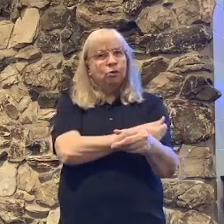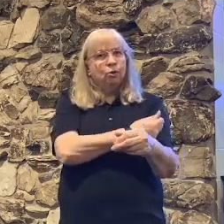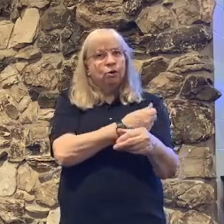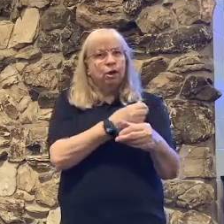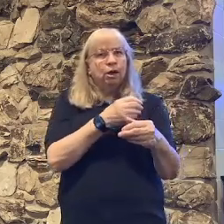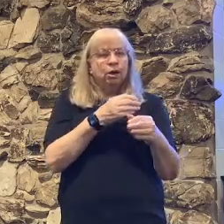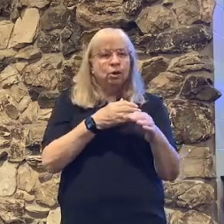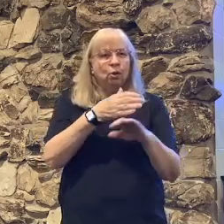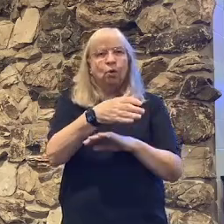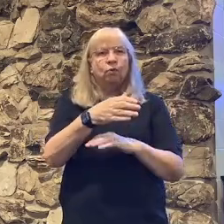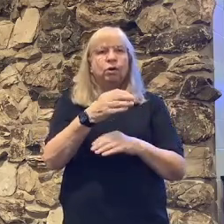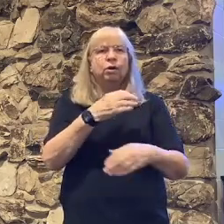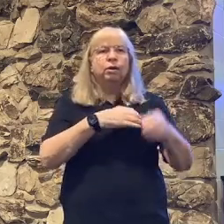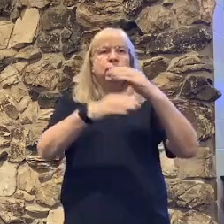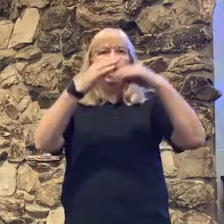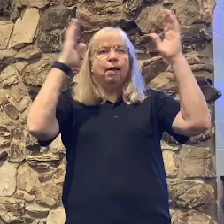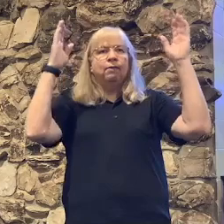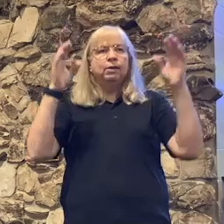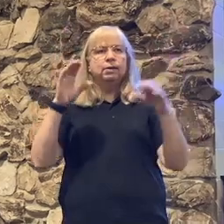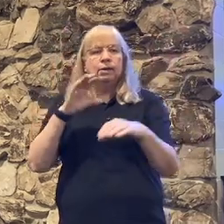heavens and the earth.